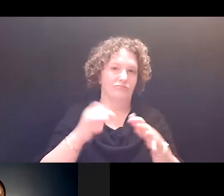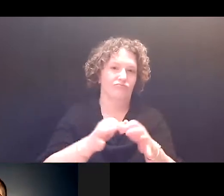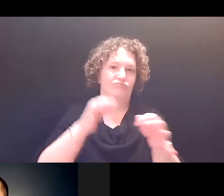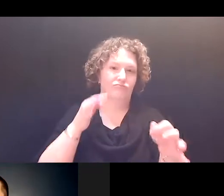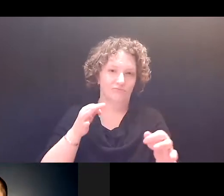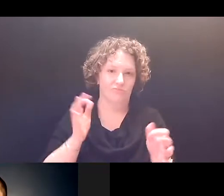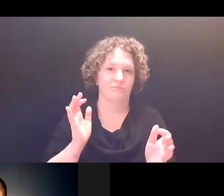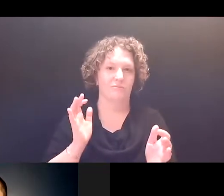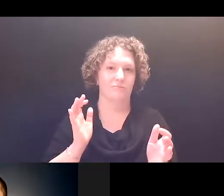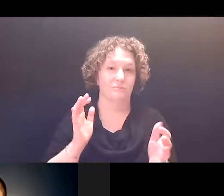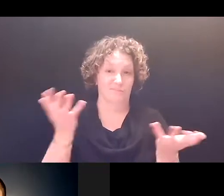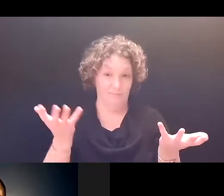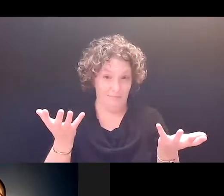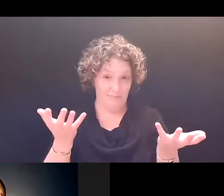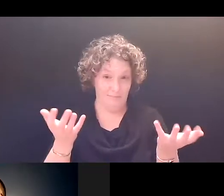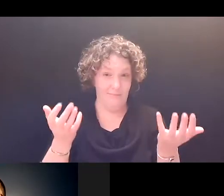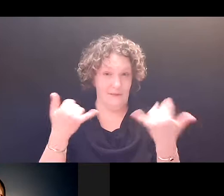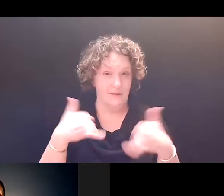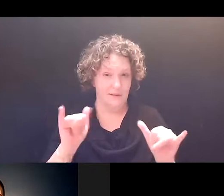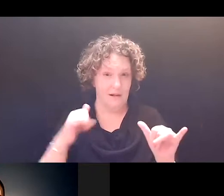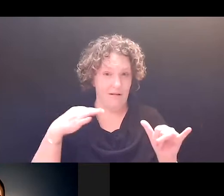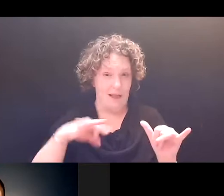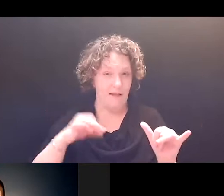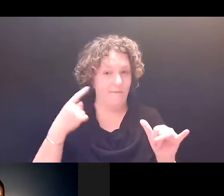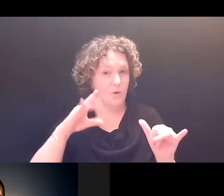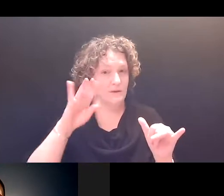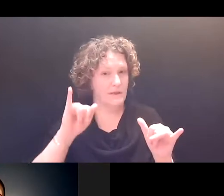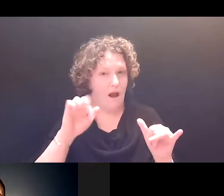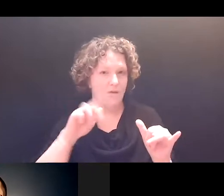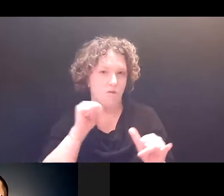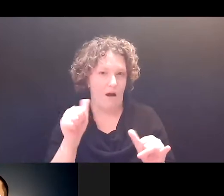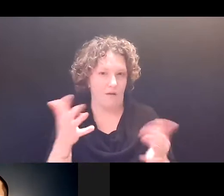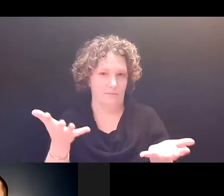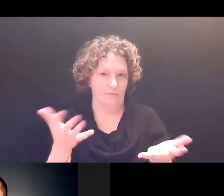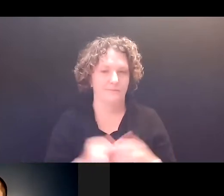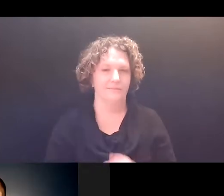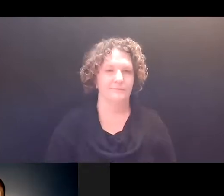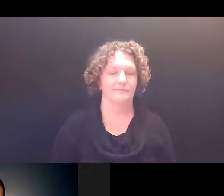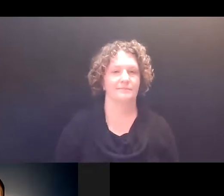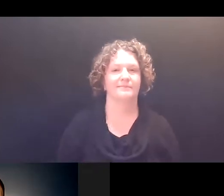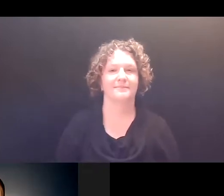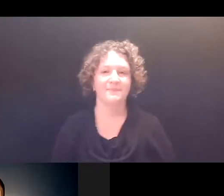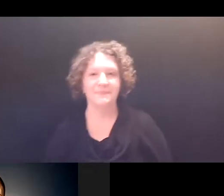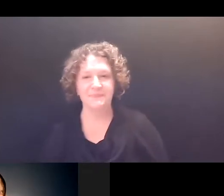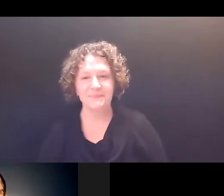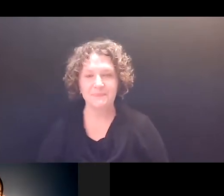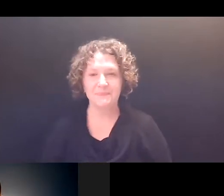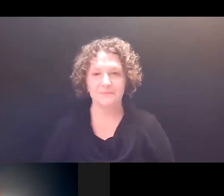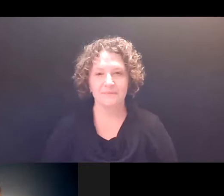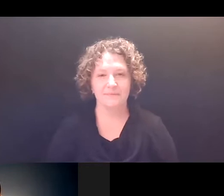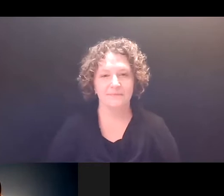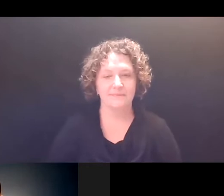has an intellectual disability or is delayed, are they still a candidate for a cochlear implant or